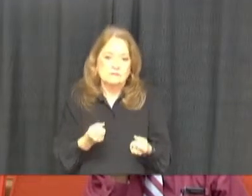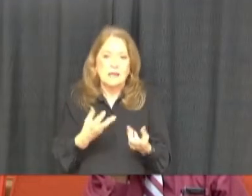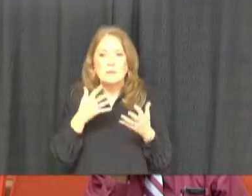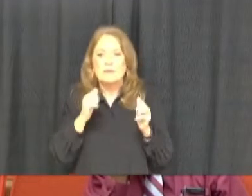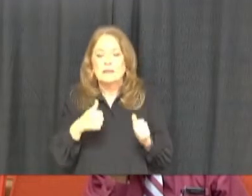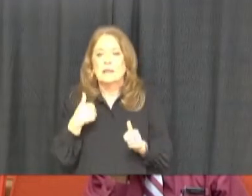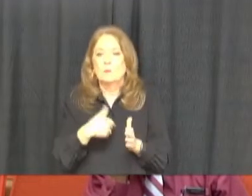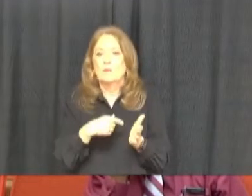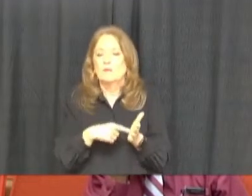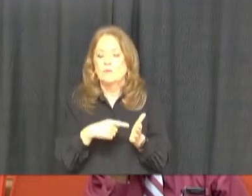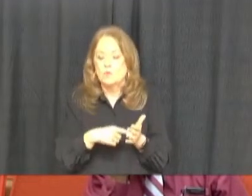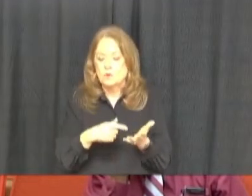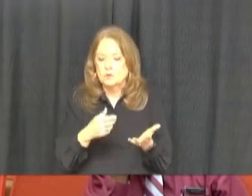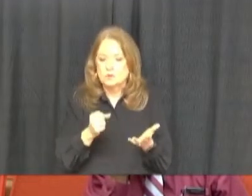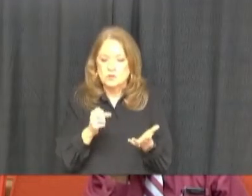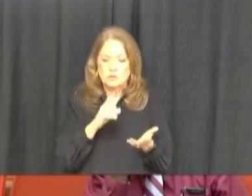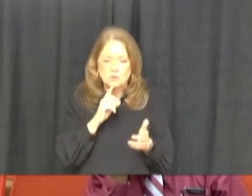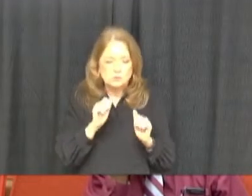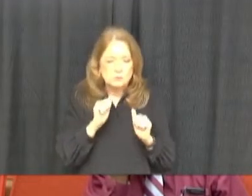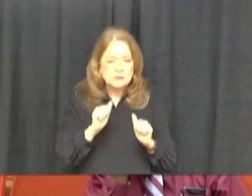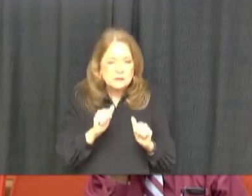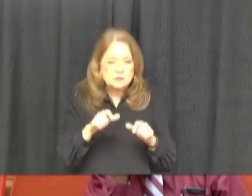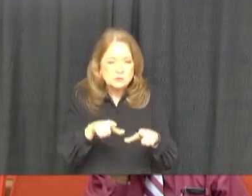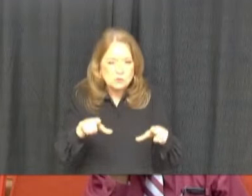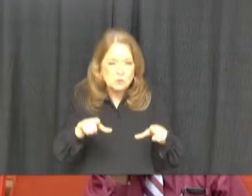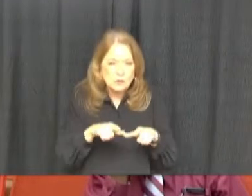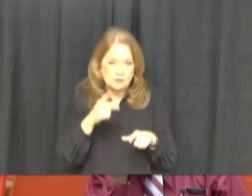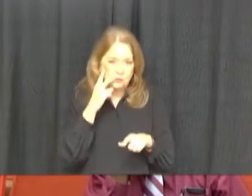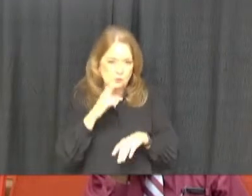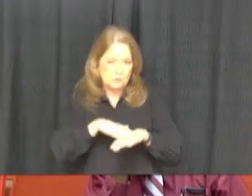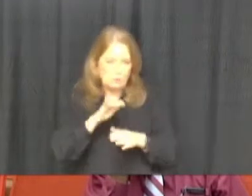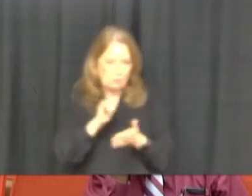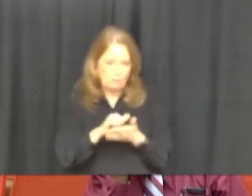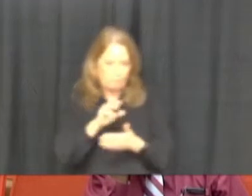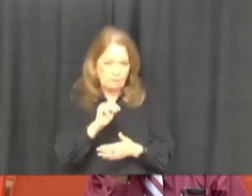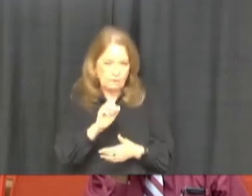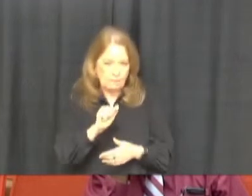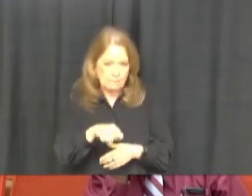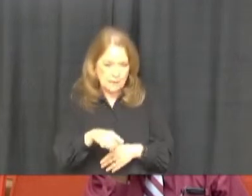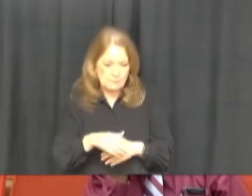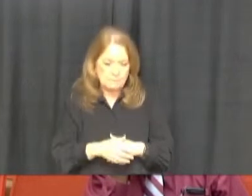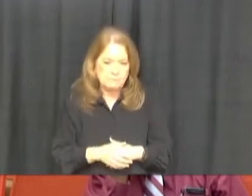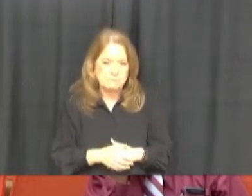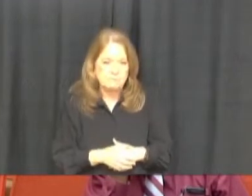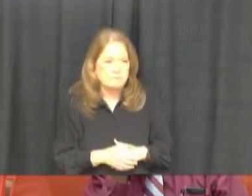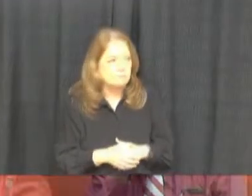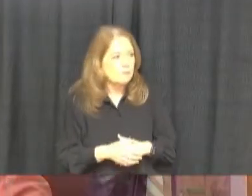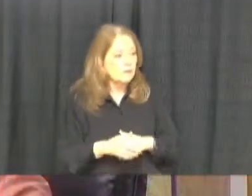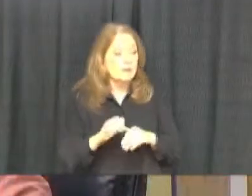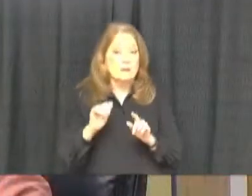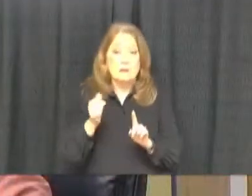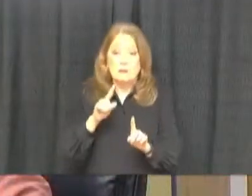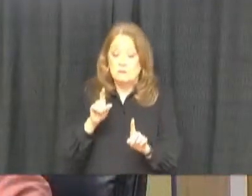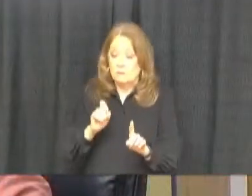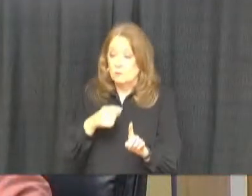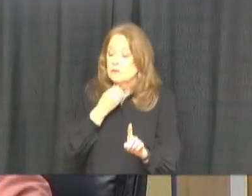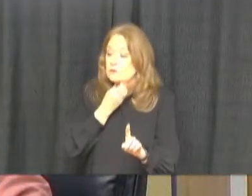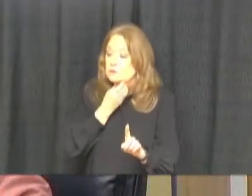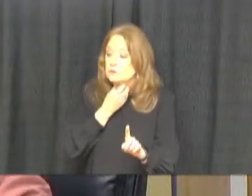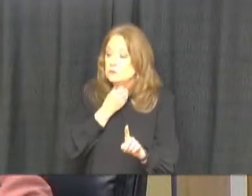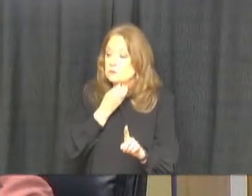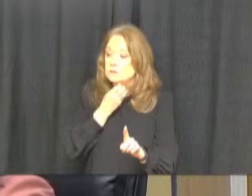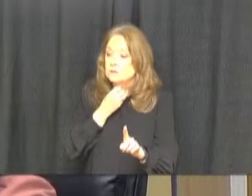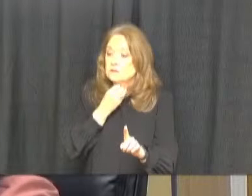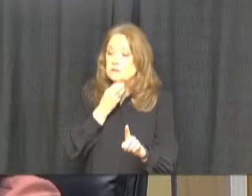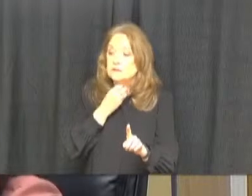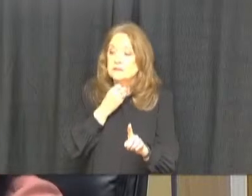can we afford. So they're just potential locations, what you see on that map. And then another question, I keep saying this is the last one,